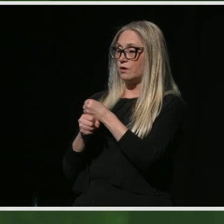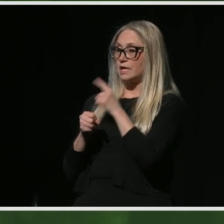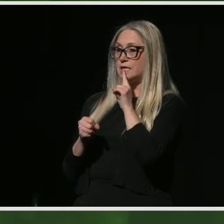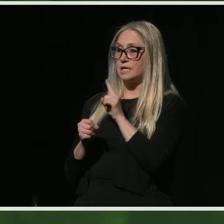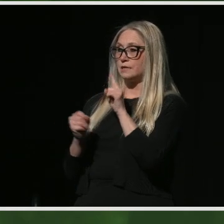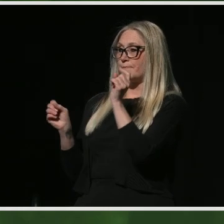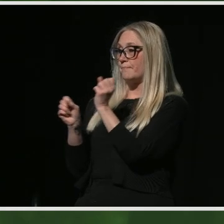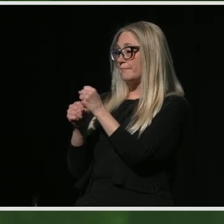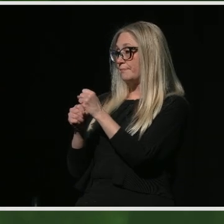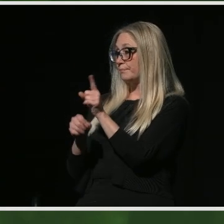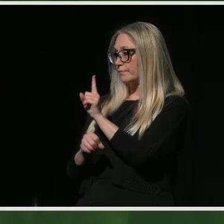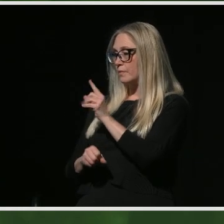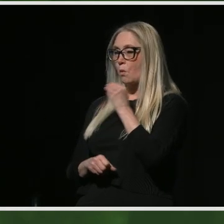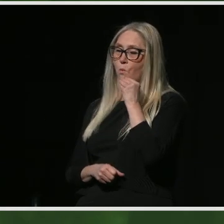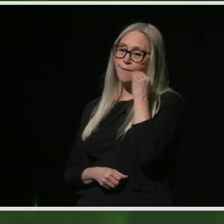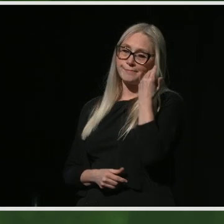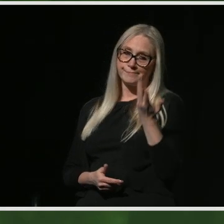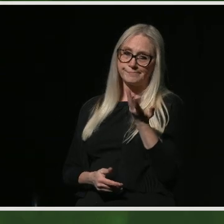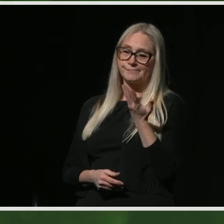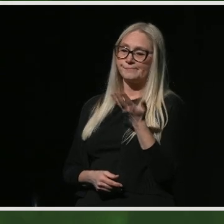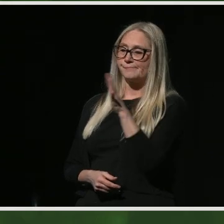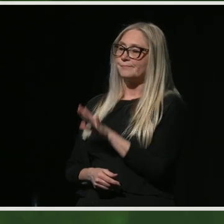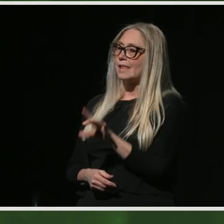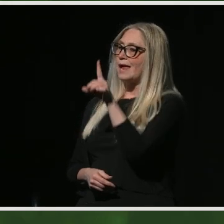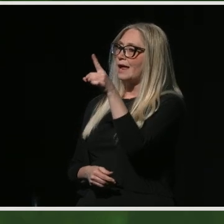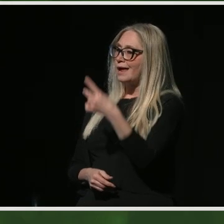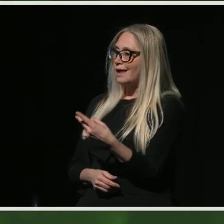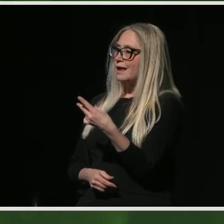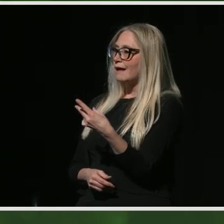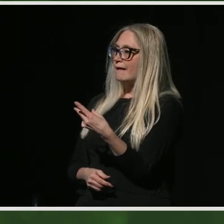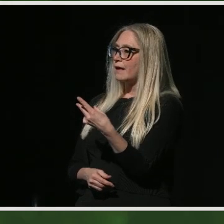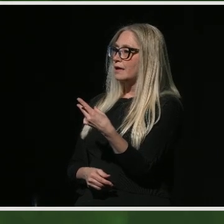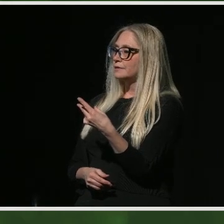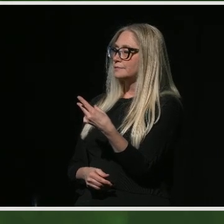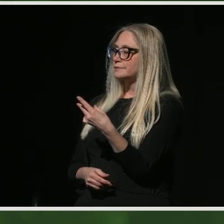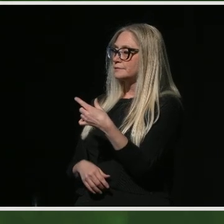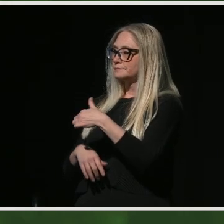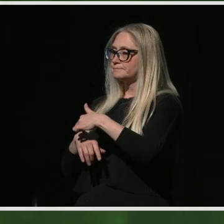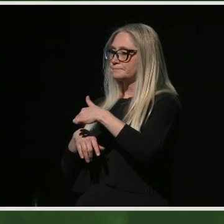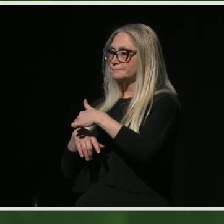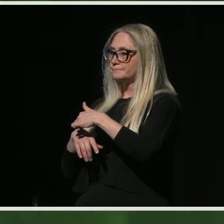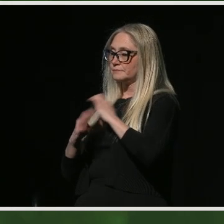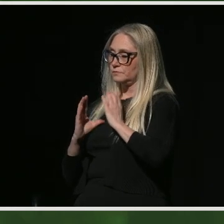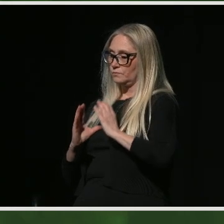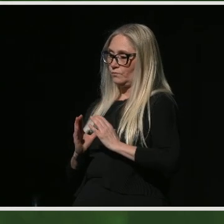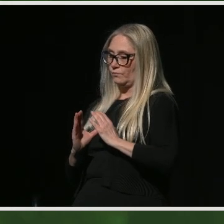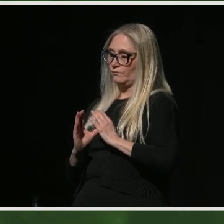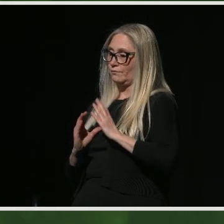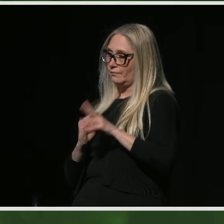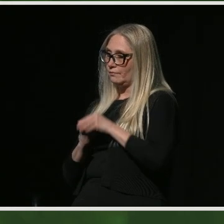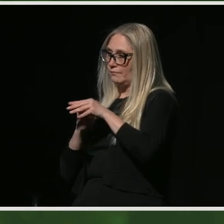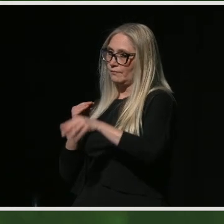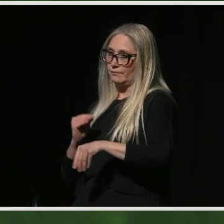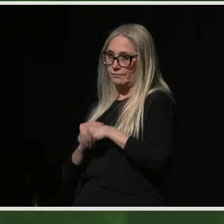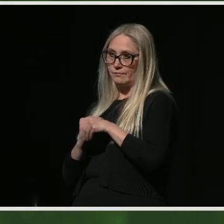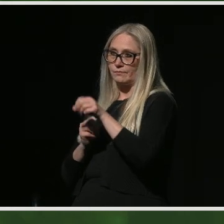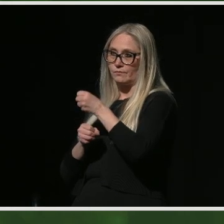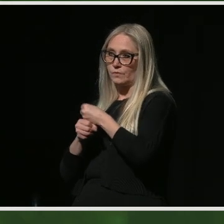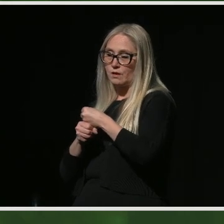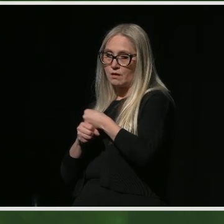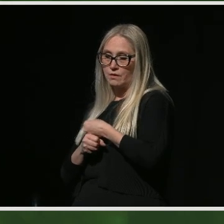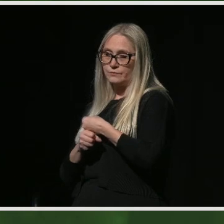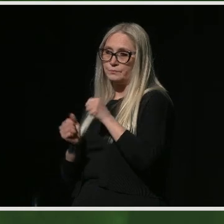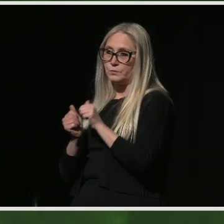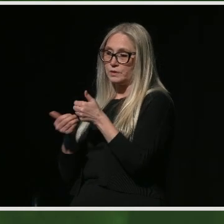at home. And about half of those occasions, consumers are doctoring their coffees with things like creamers, we just heard